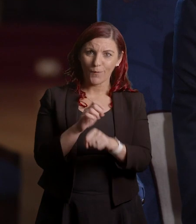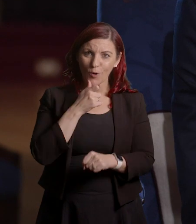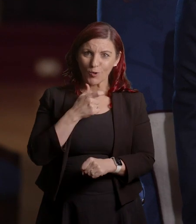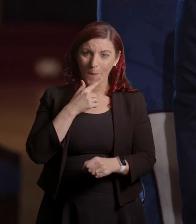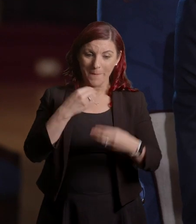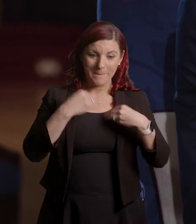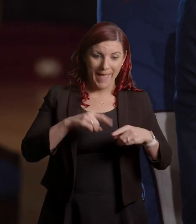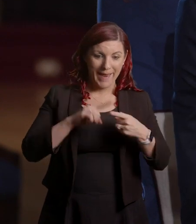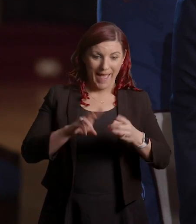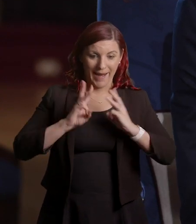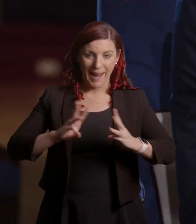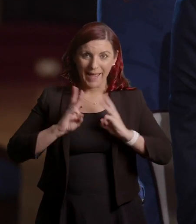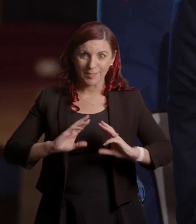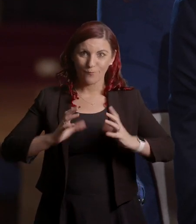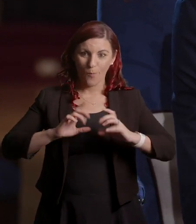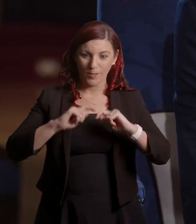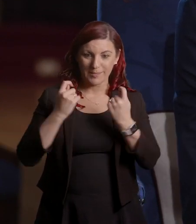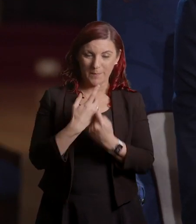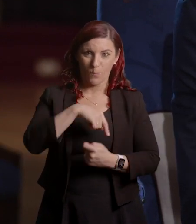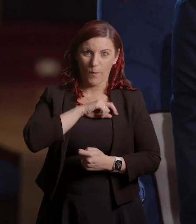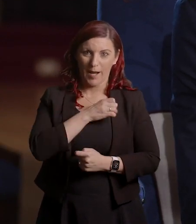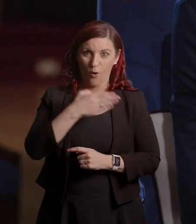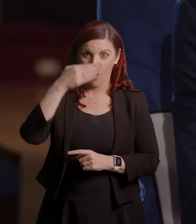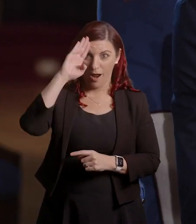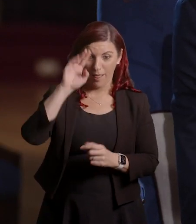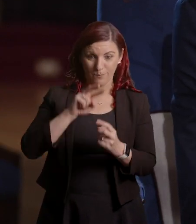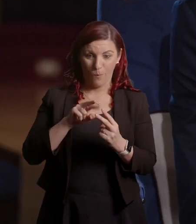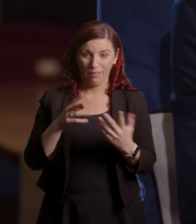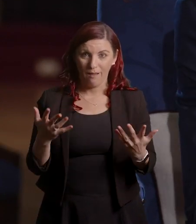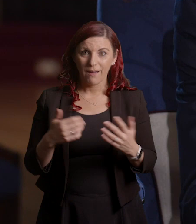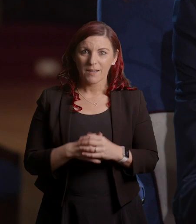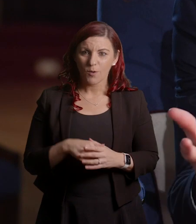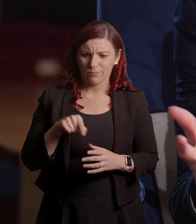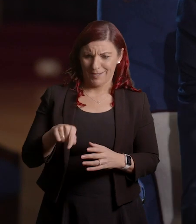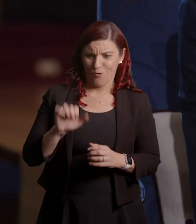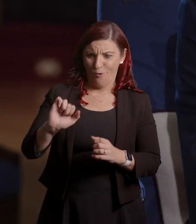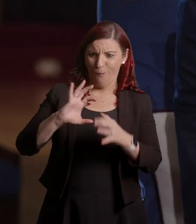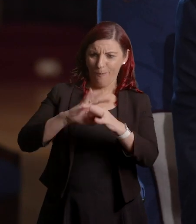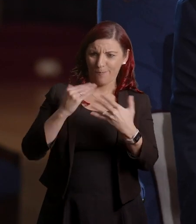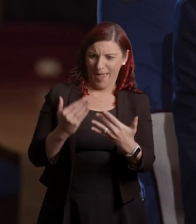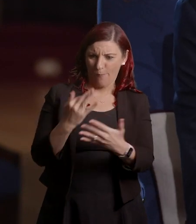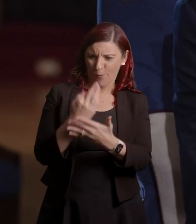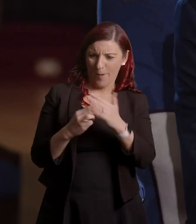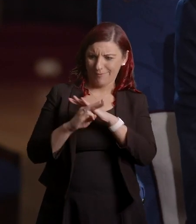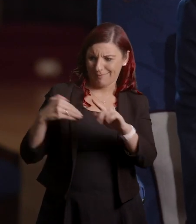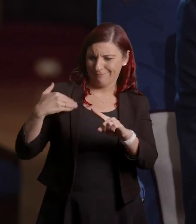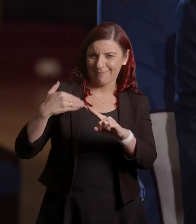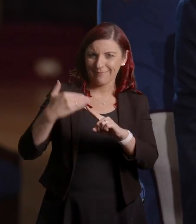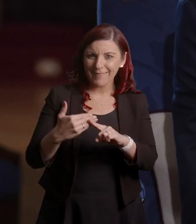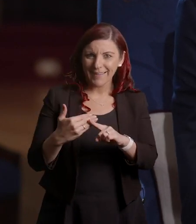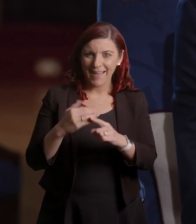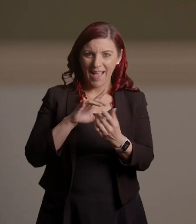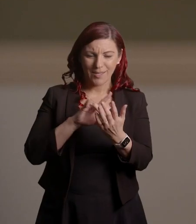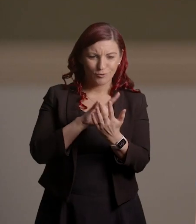the Dublin men's and ladies footballers winning All-Irelands in both codes. First of all, this has been your home for the past number of months,